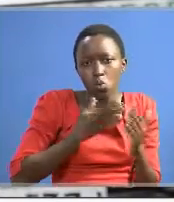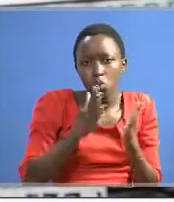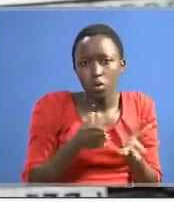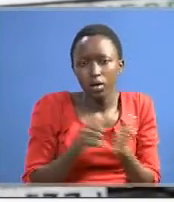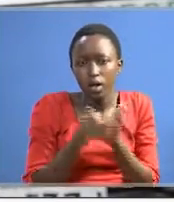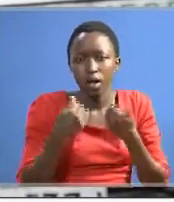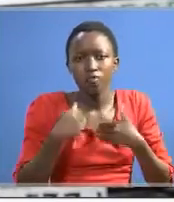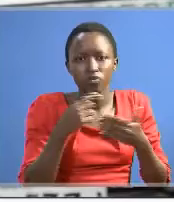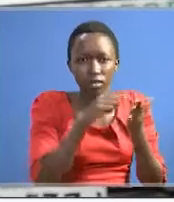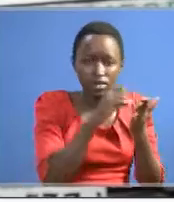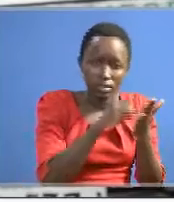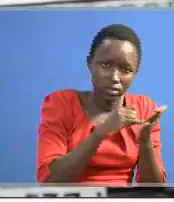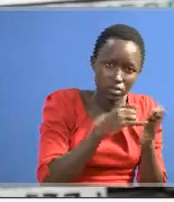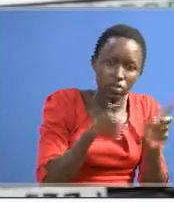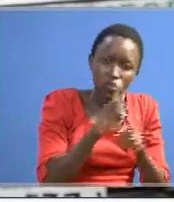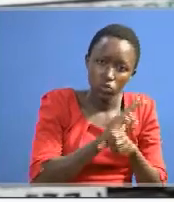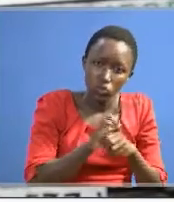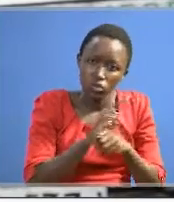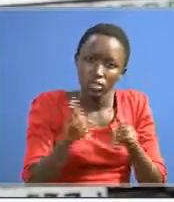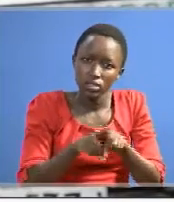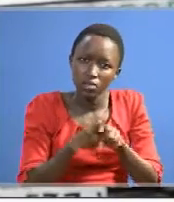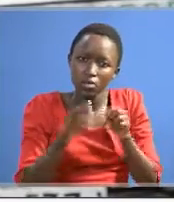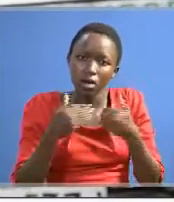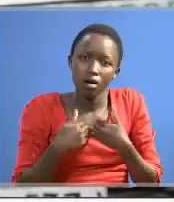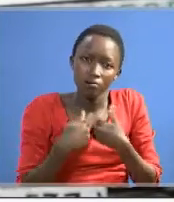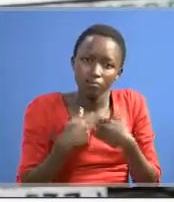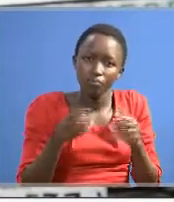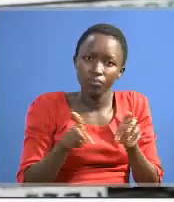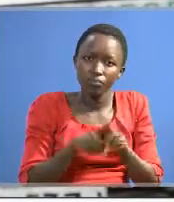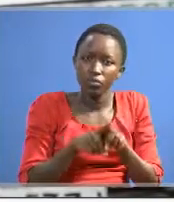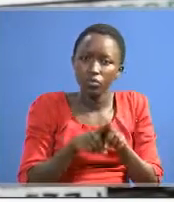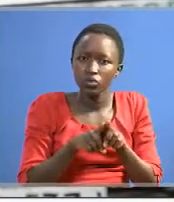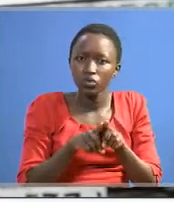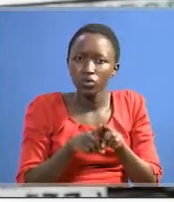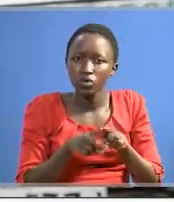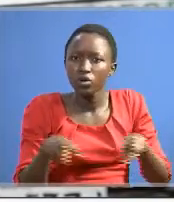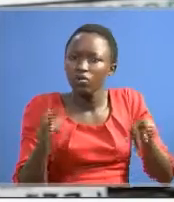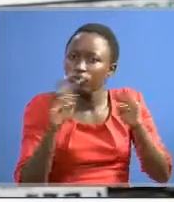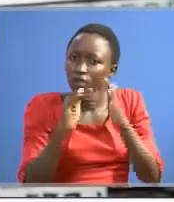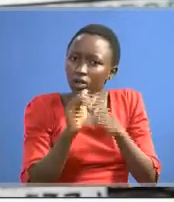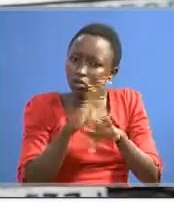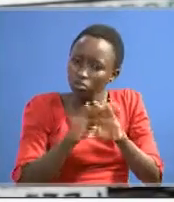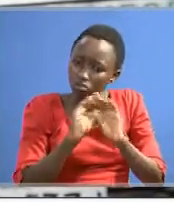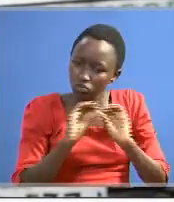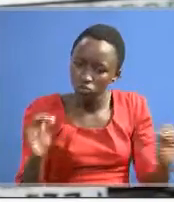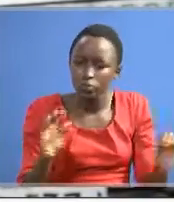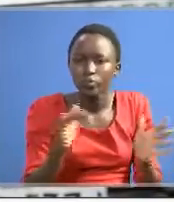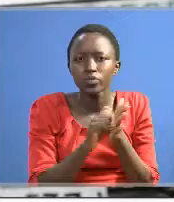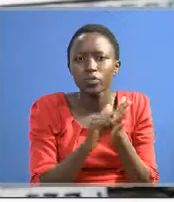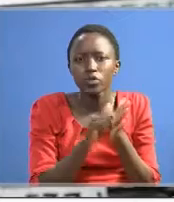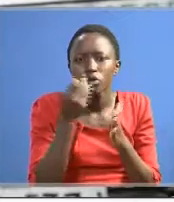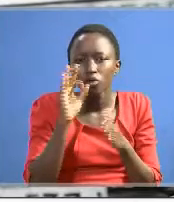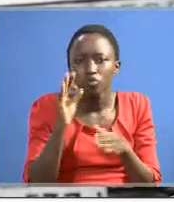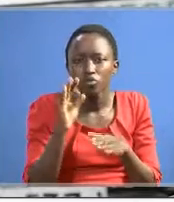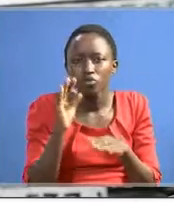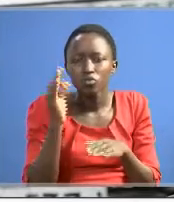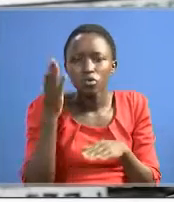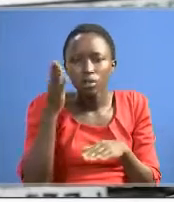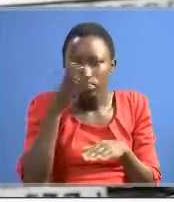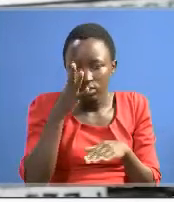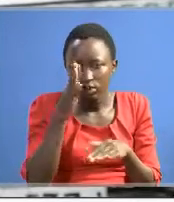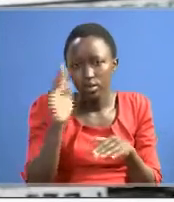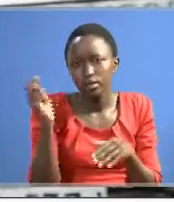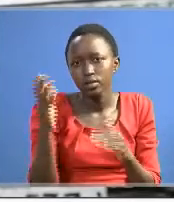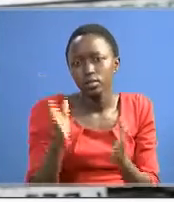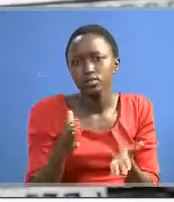run industries who are going to use this fuel. They are not going to get that heating value out of it. So in essence, it's a way of conning Kenyans of their